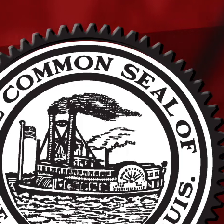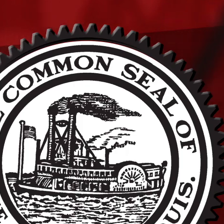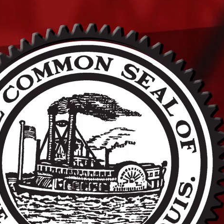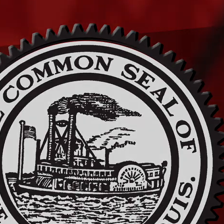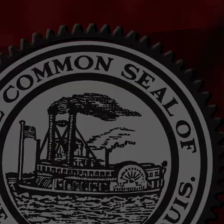just take additional precautions. I know you're tired, but please take additional precautions. Thank you.